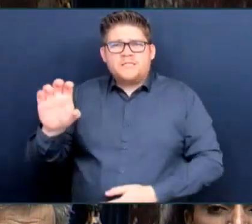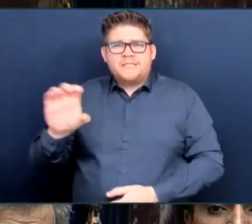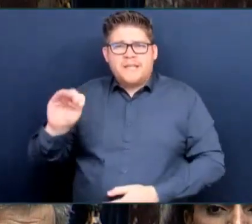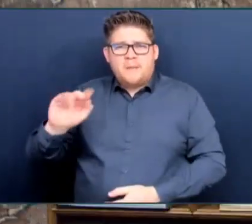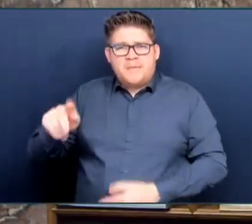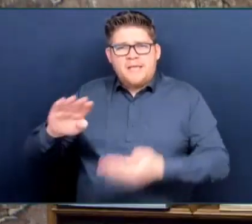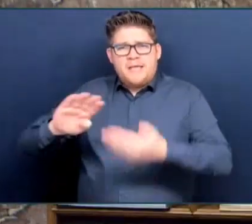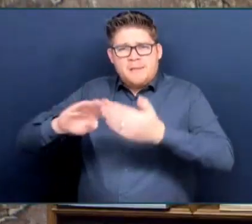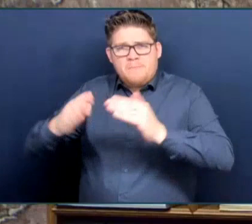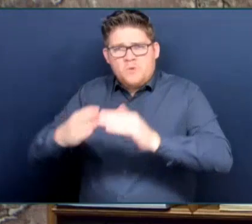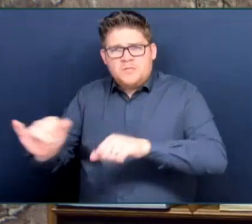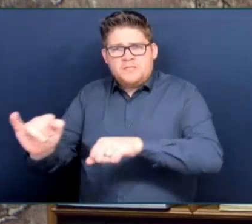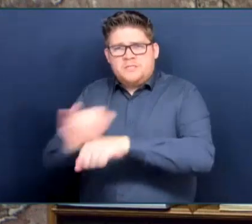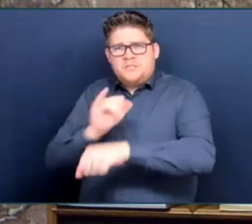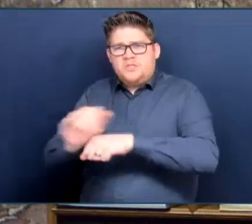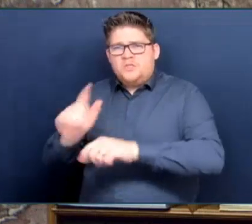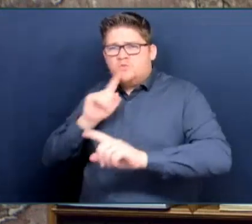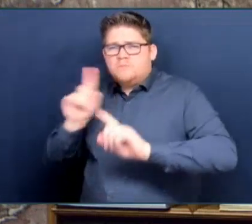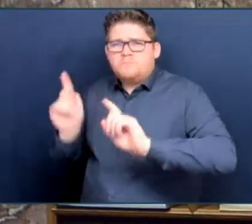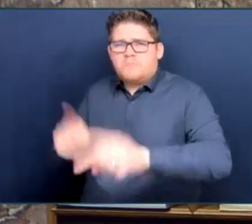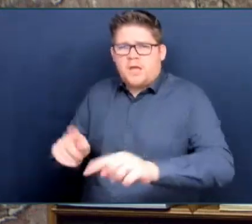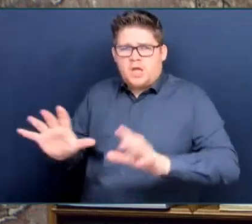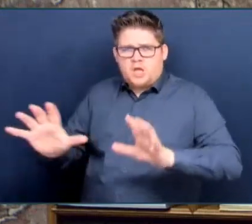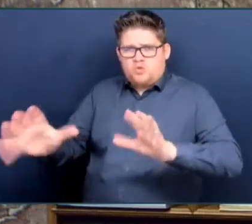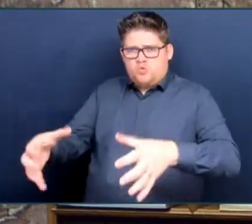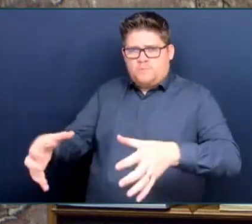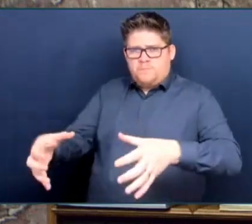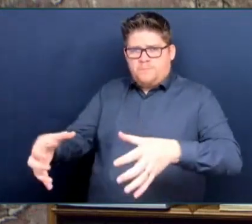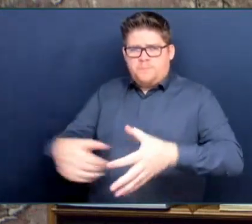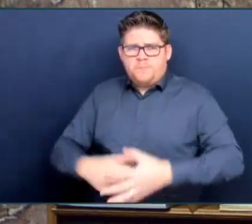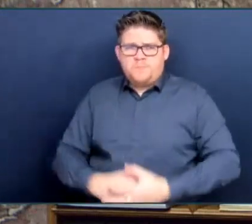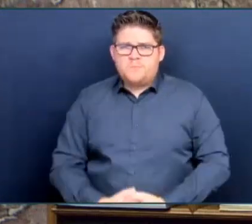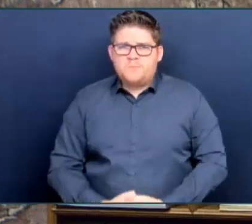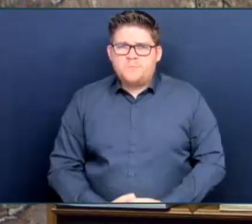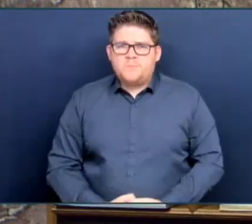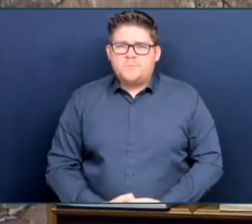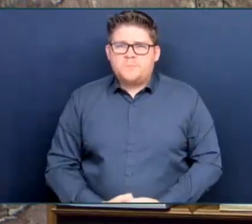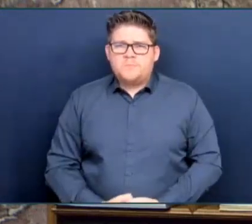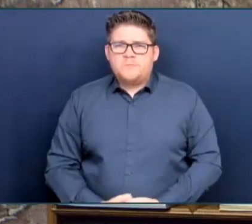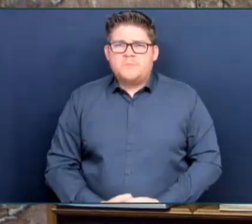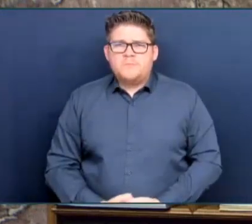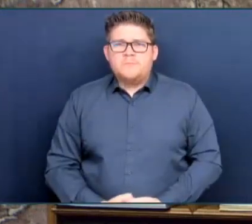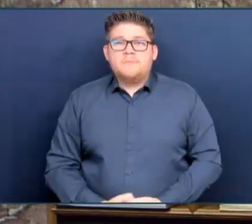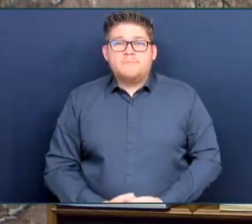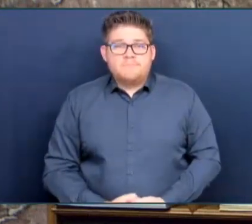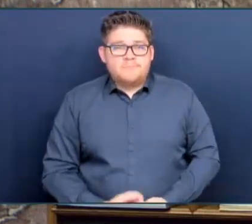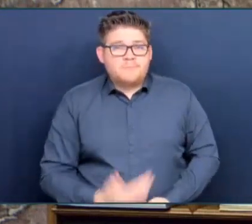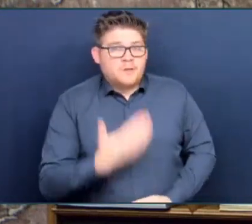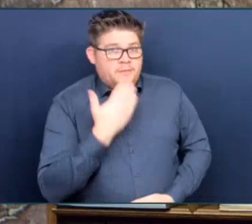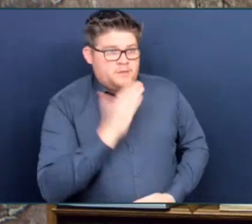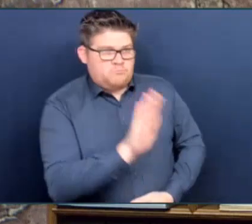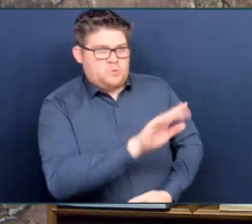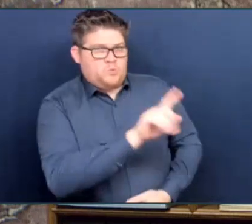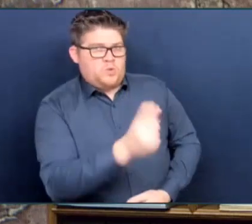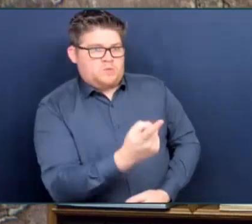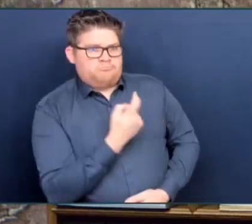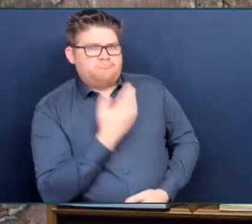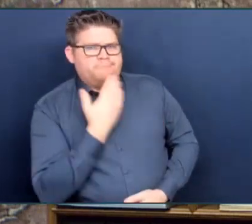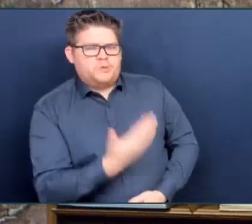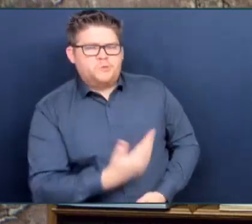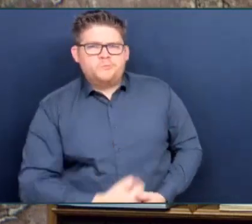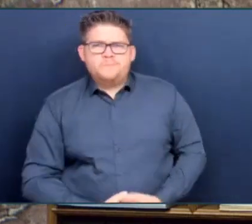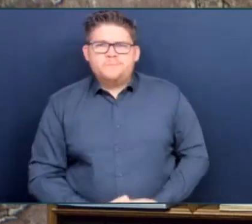Safety. Thank you, Honourable Speaker, and I appreciate the question from the member. And what I want to tell him is that $36 million is over 3